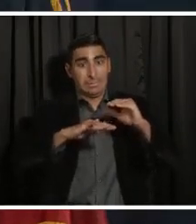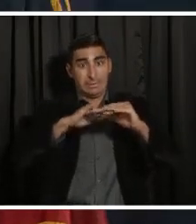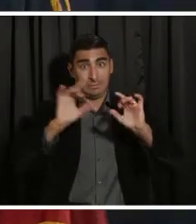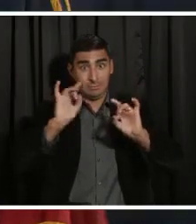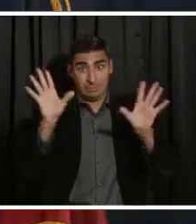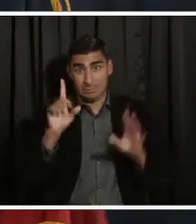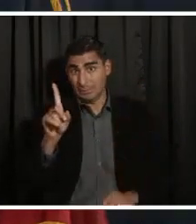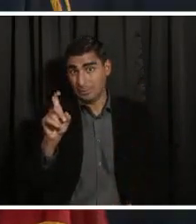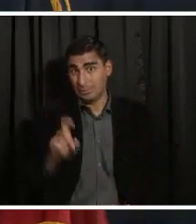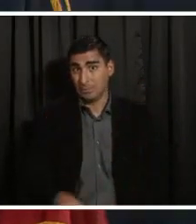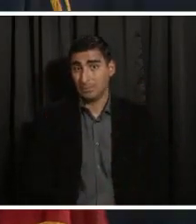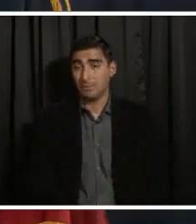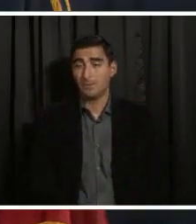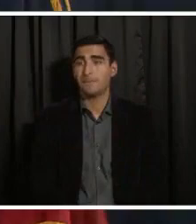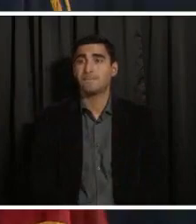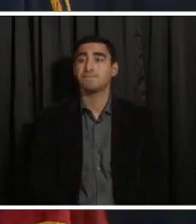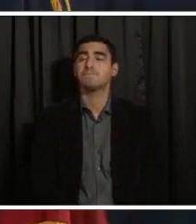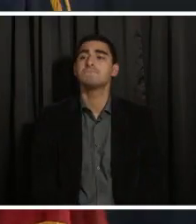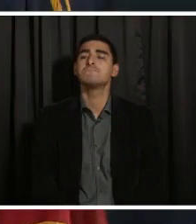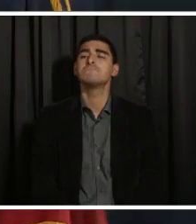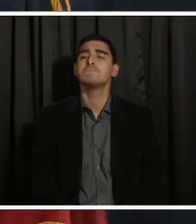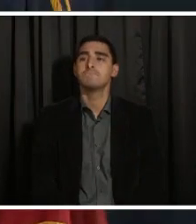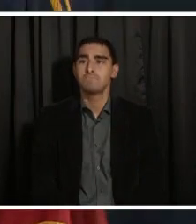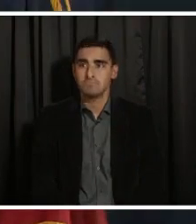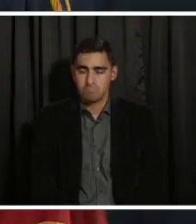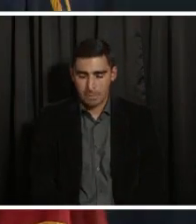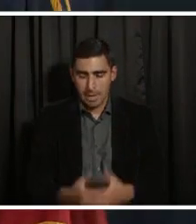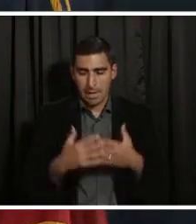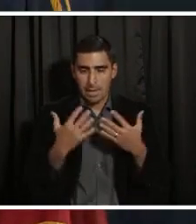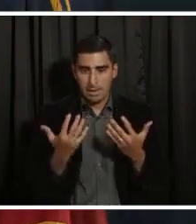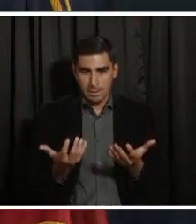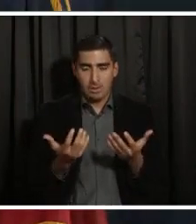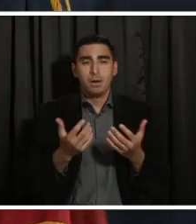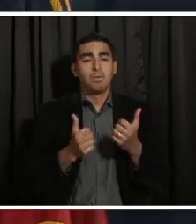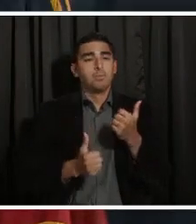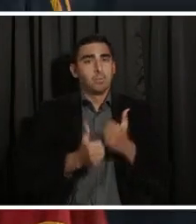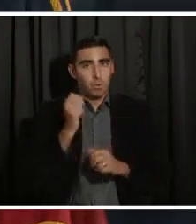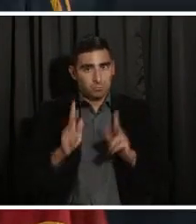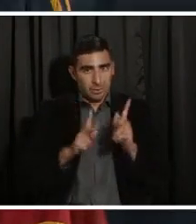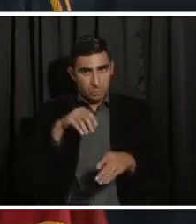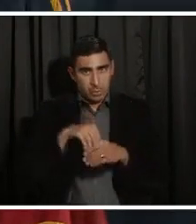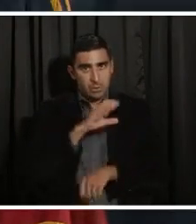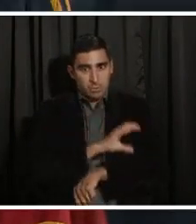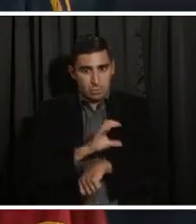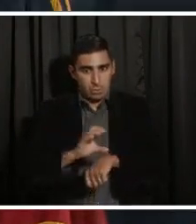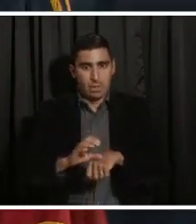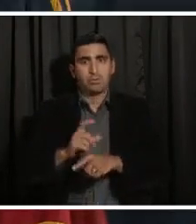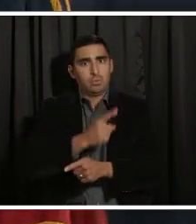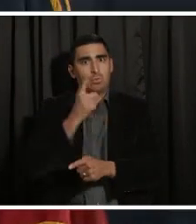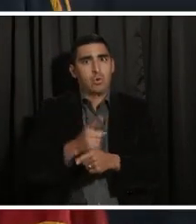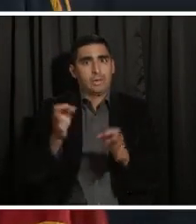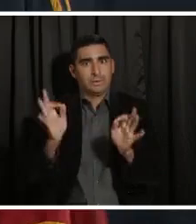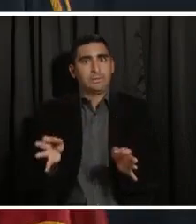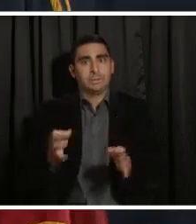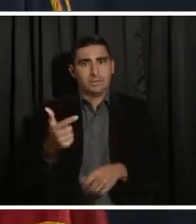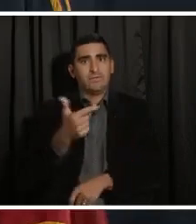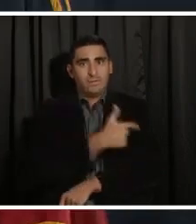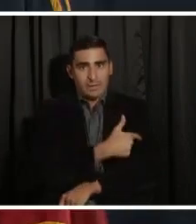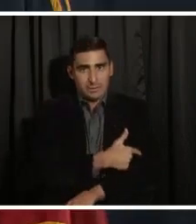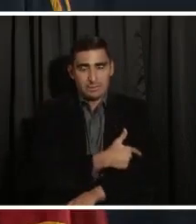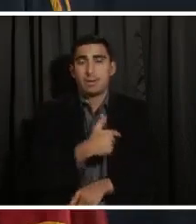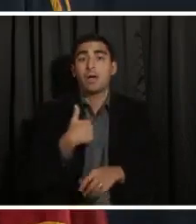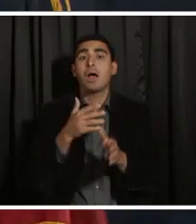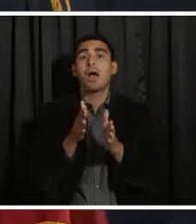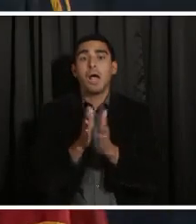now? So most Coloradans have done the right thing and gotten vaccinated, right? And I'm asking 2 additional